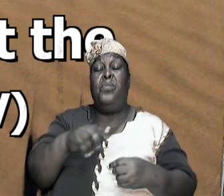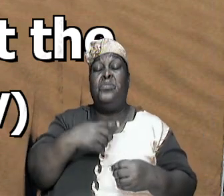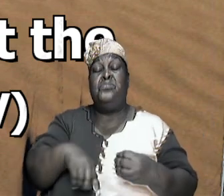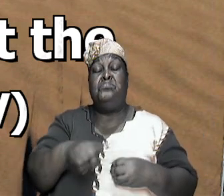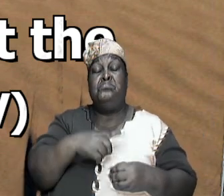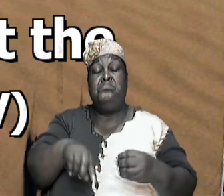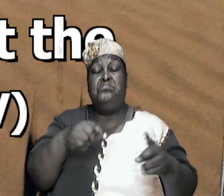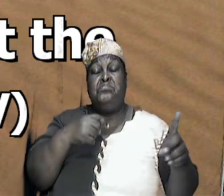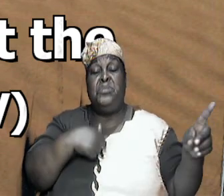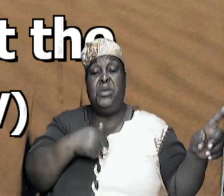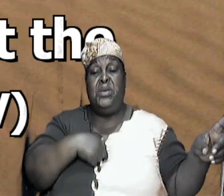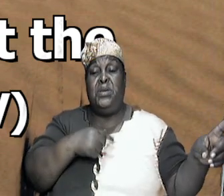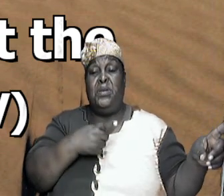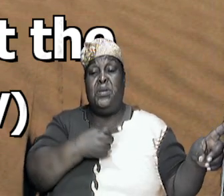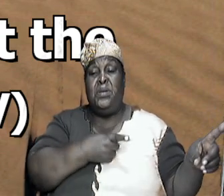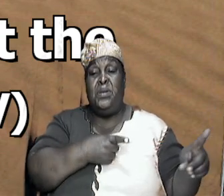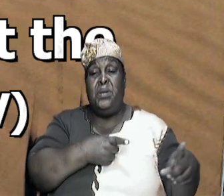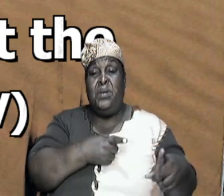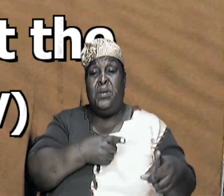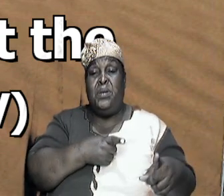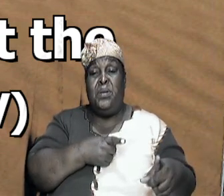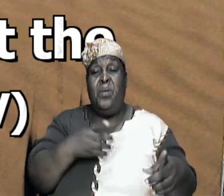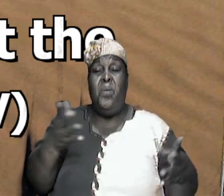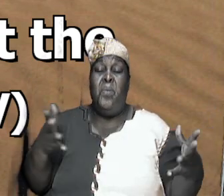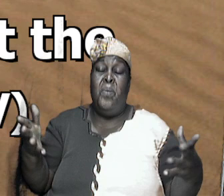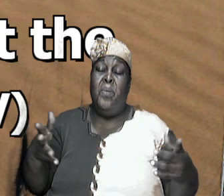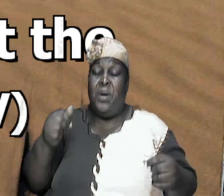saying here. For what man